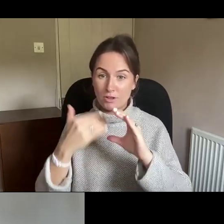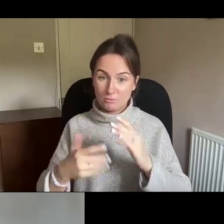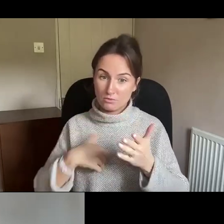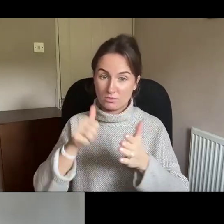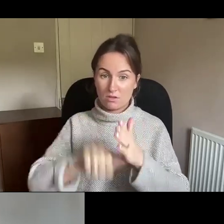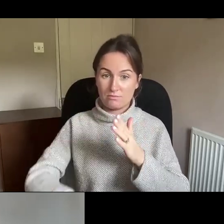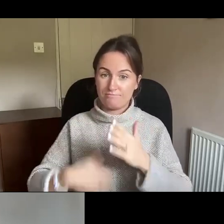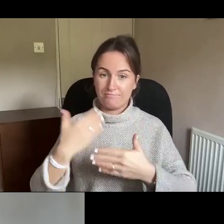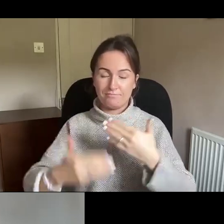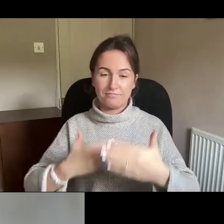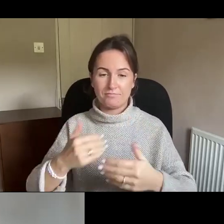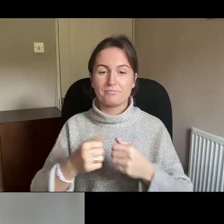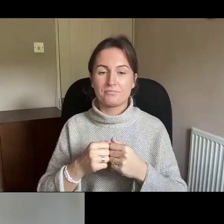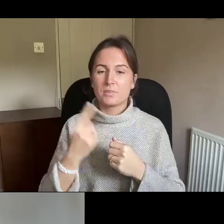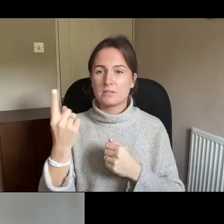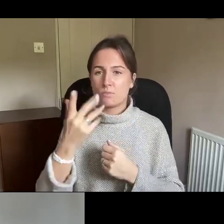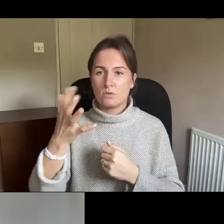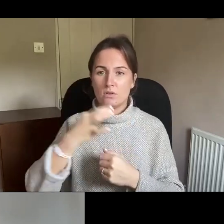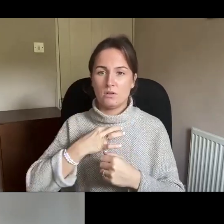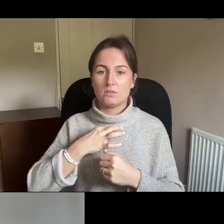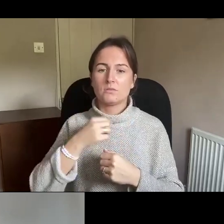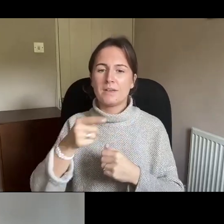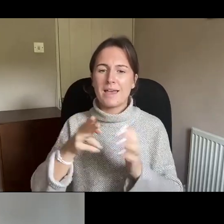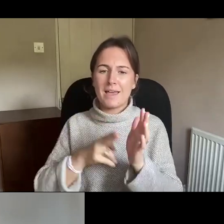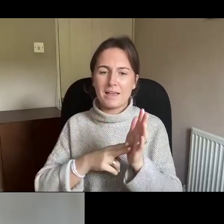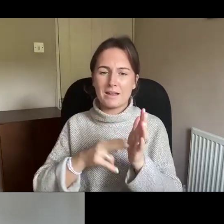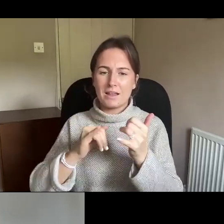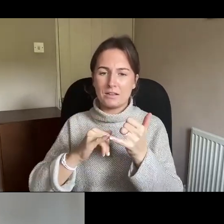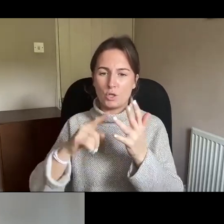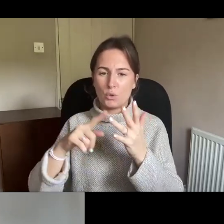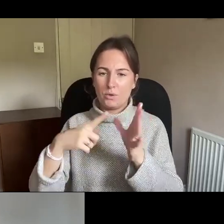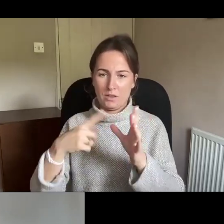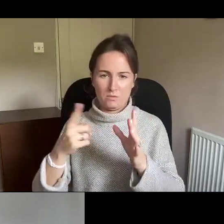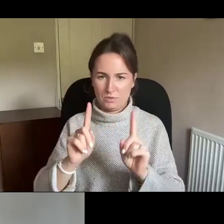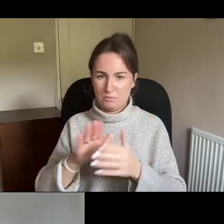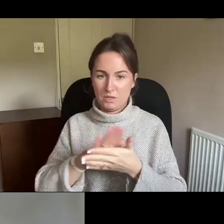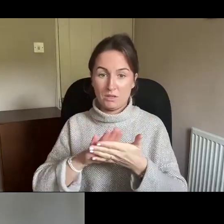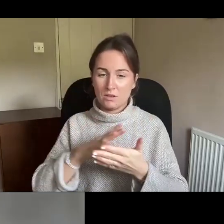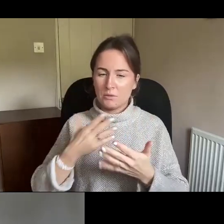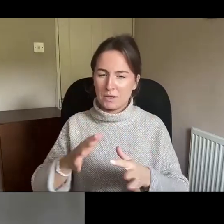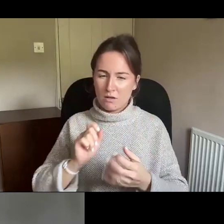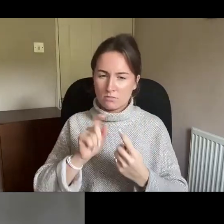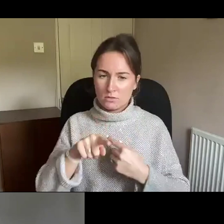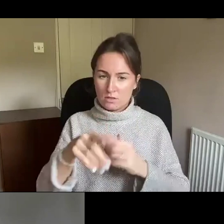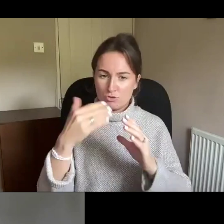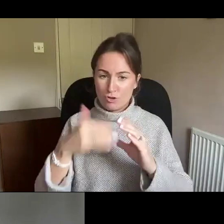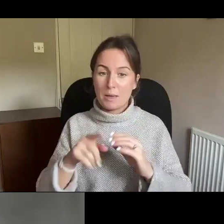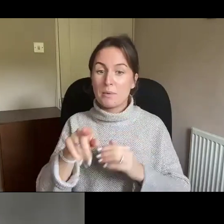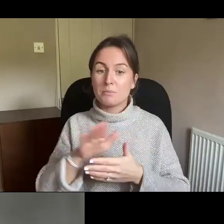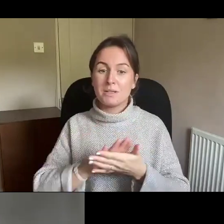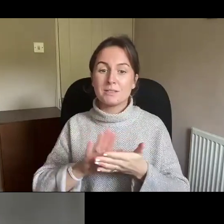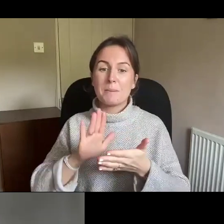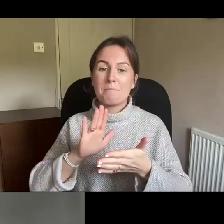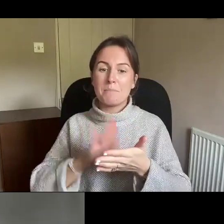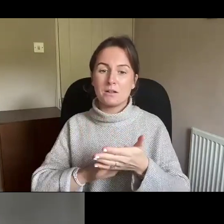them? Okay, so somebody was asking what MSOA stands for. I answered it in the chat, but it's Middle Super